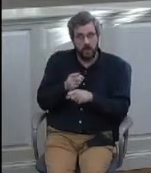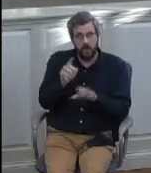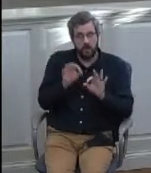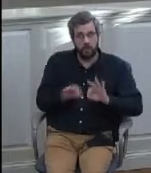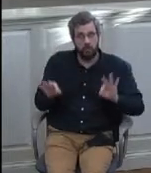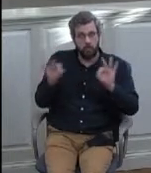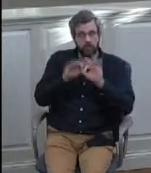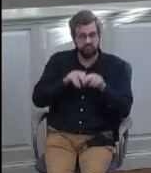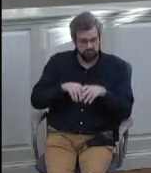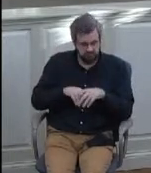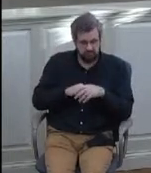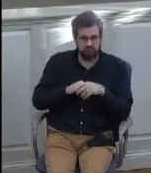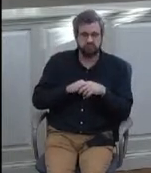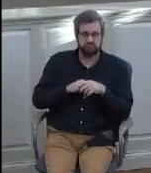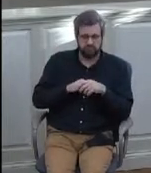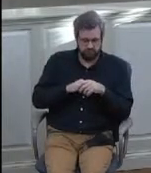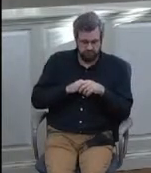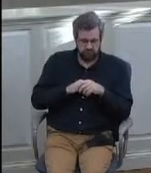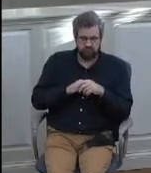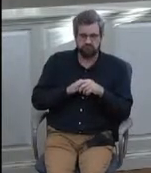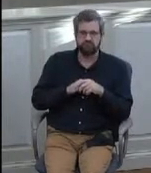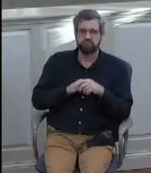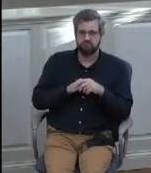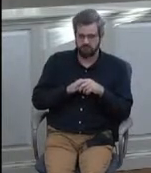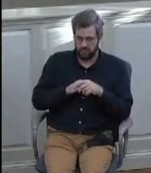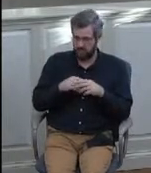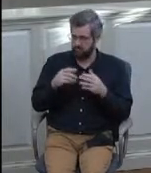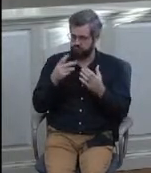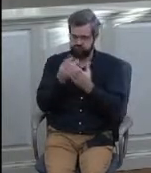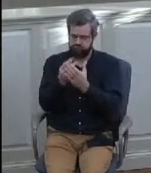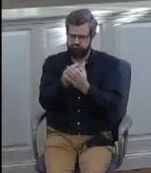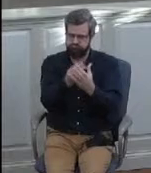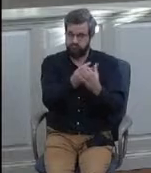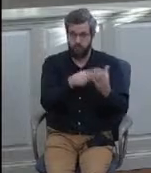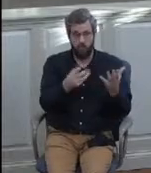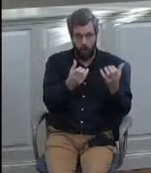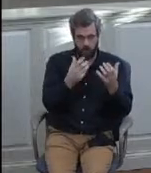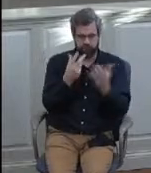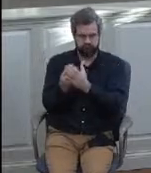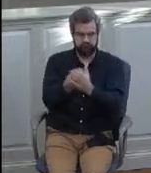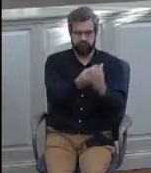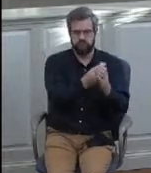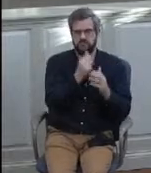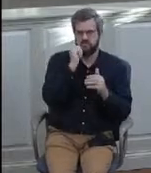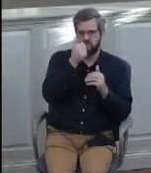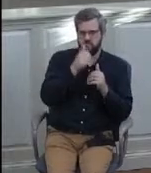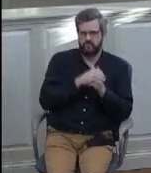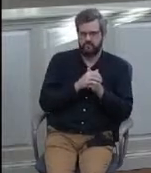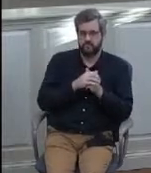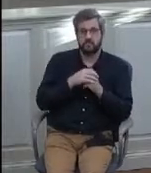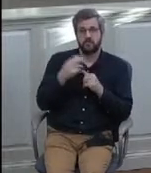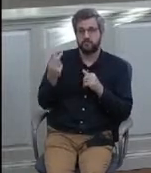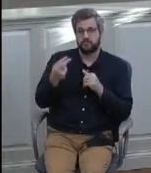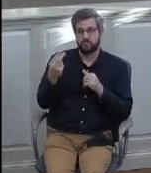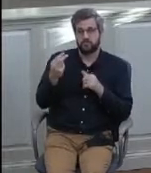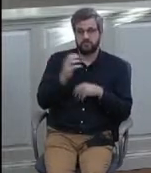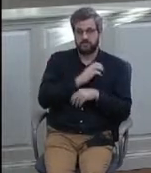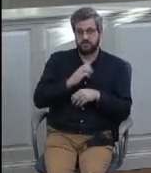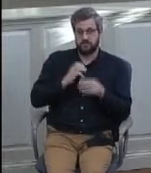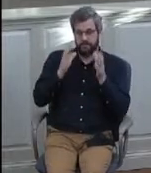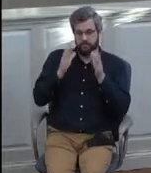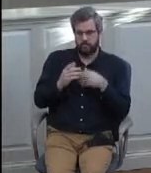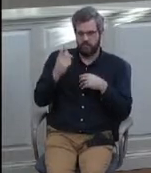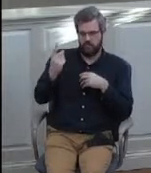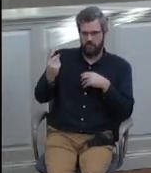understatement. So we're going to get as many of them wanted it. We're doing that tomorrow. And then on Thursday, the commissioner asked